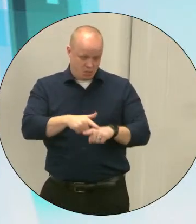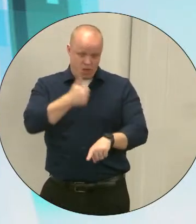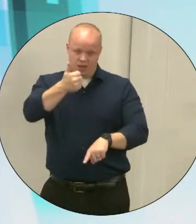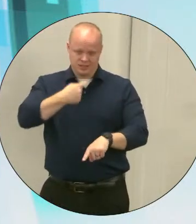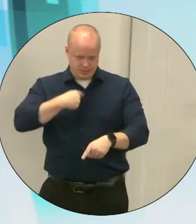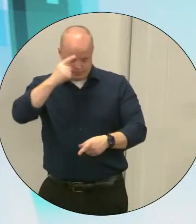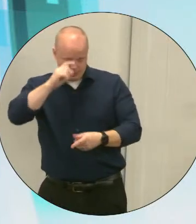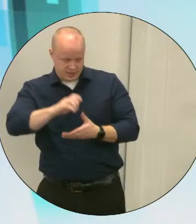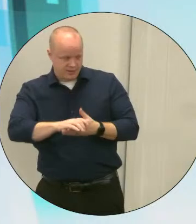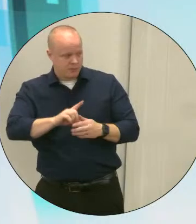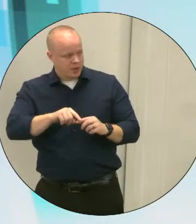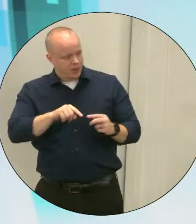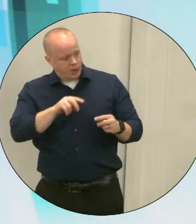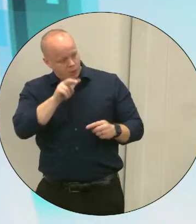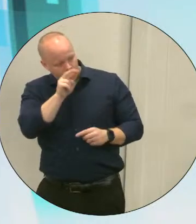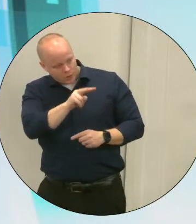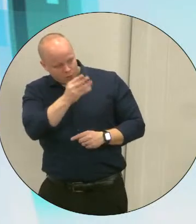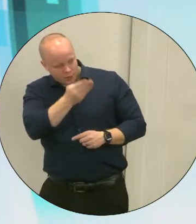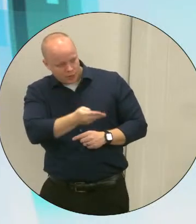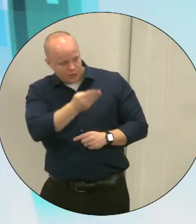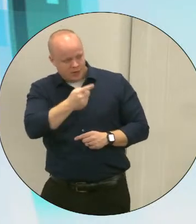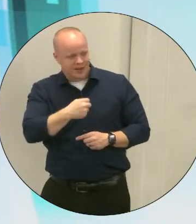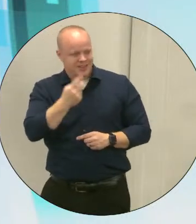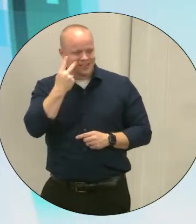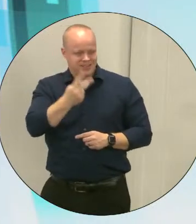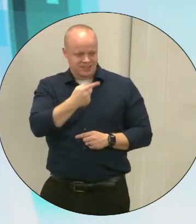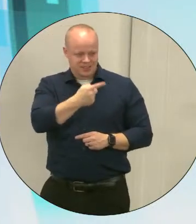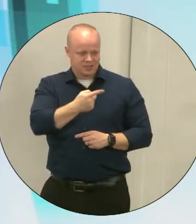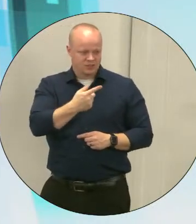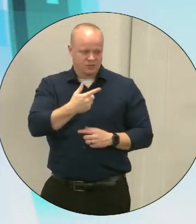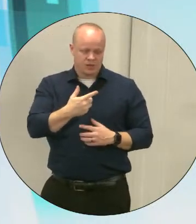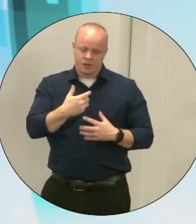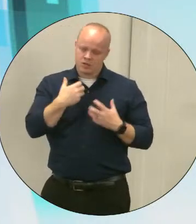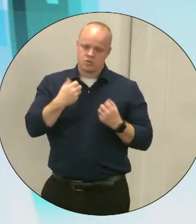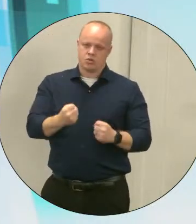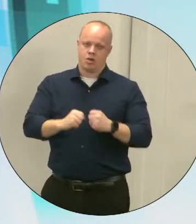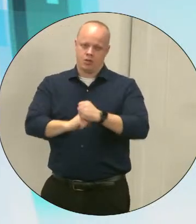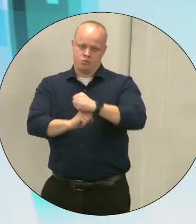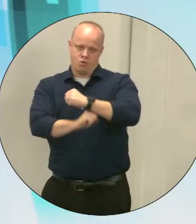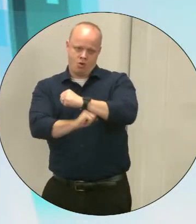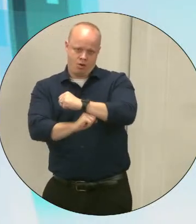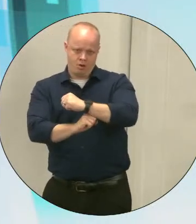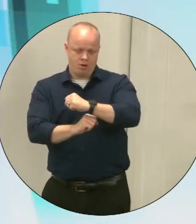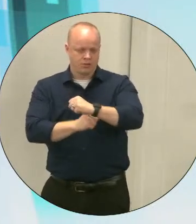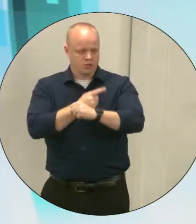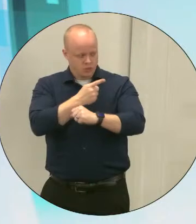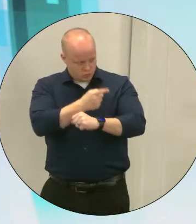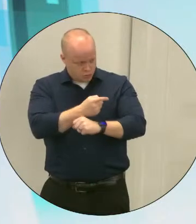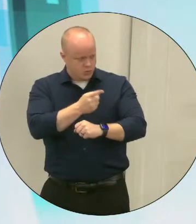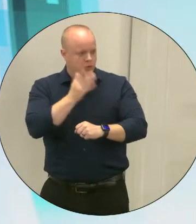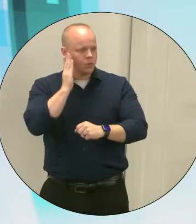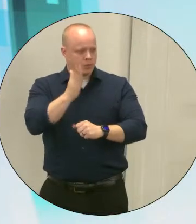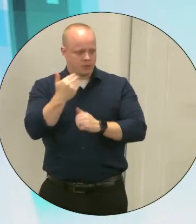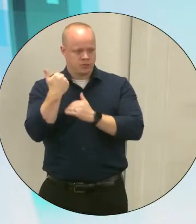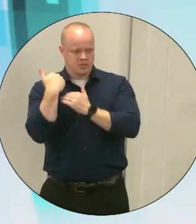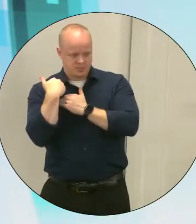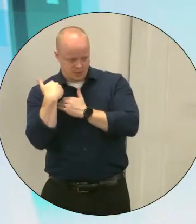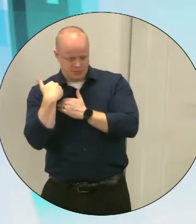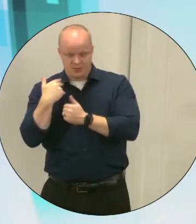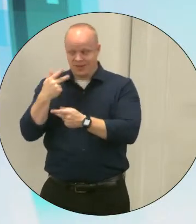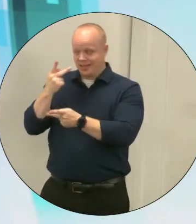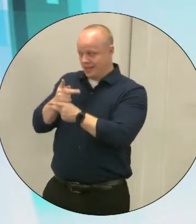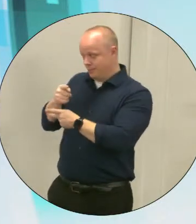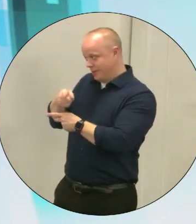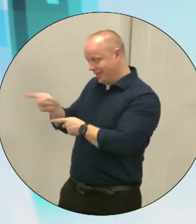believe. But I look at her and I see you as the solid rock, that you are going to be responsible for keeping